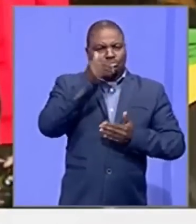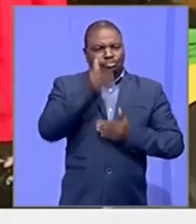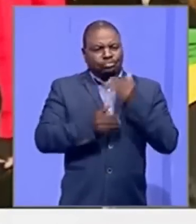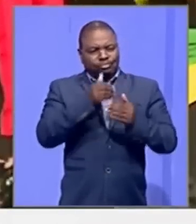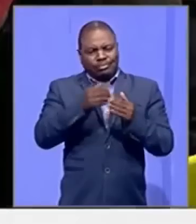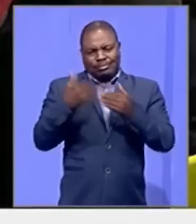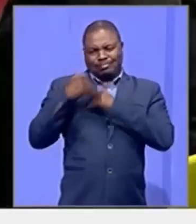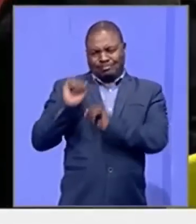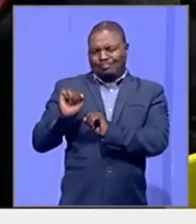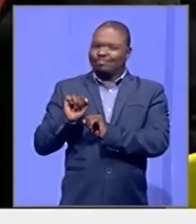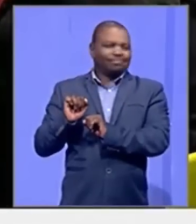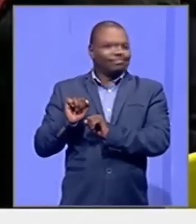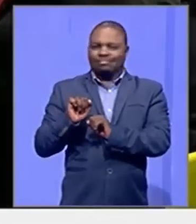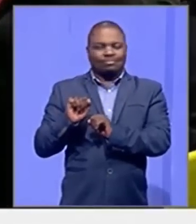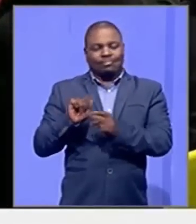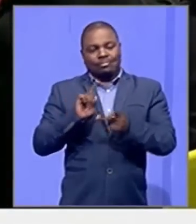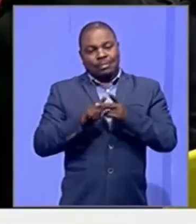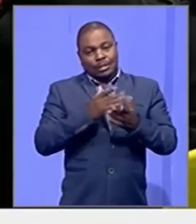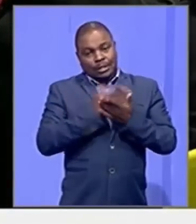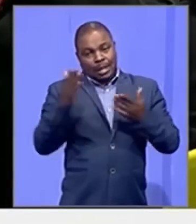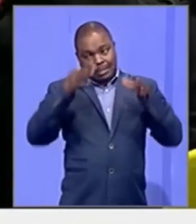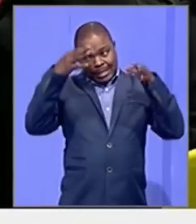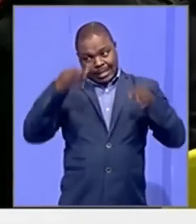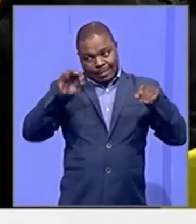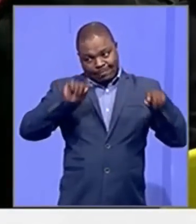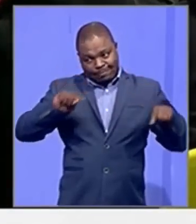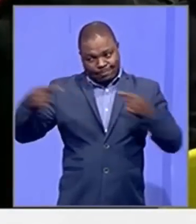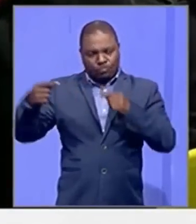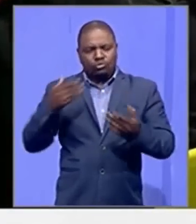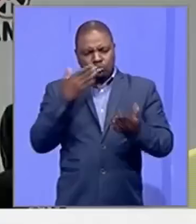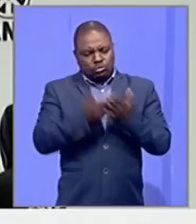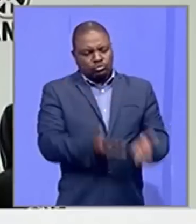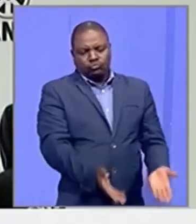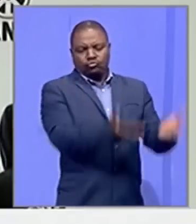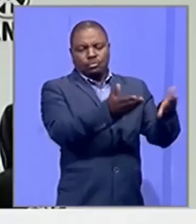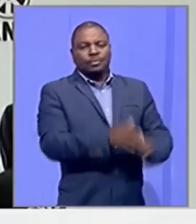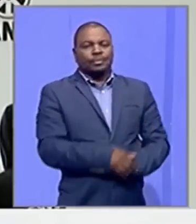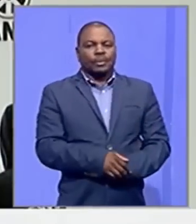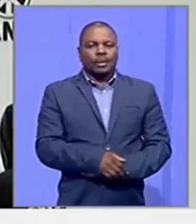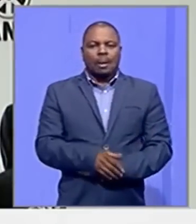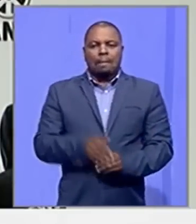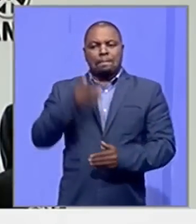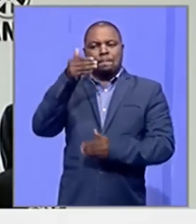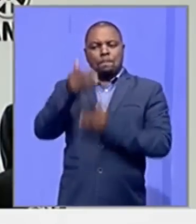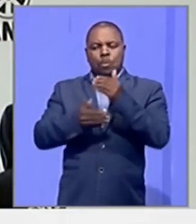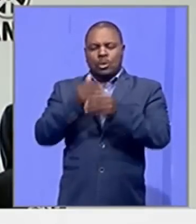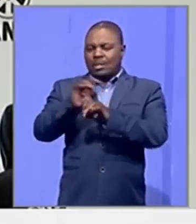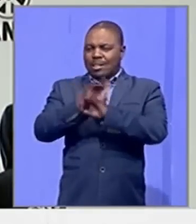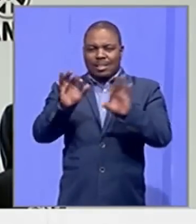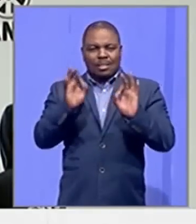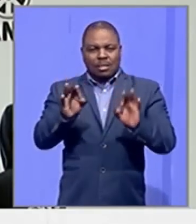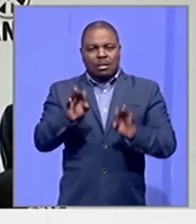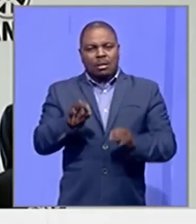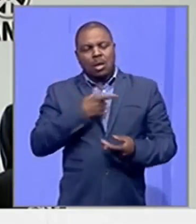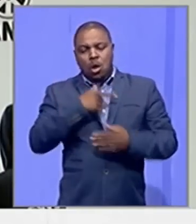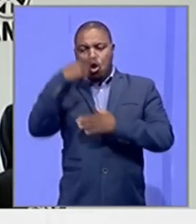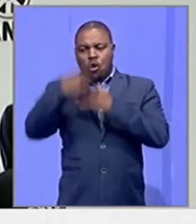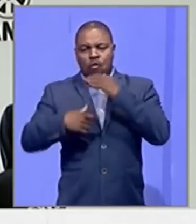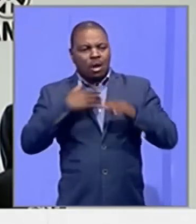bona gomme bao ba nyaka go hlotla sephetho se ba dumeletše go dira bjalo. Our processes were thorough. No one was closed out of